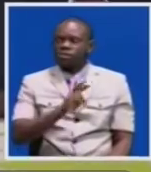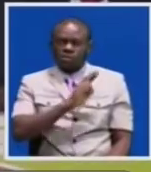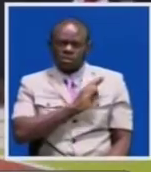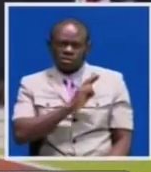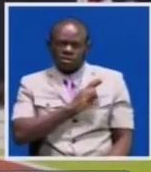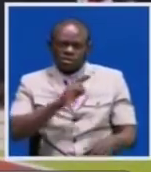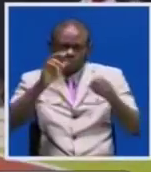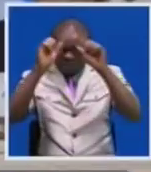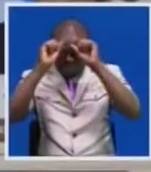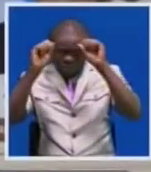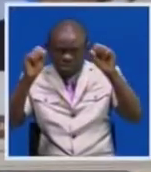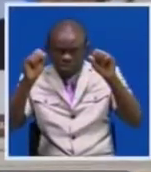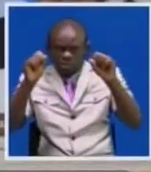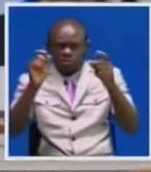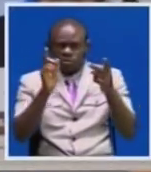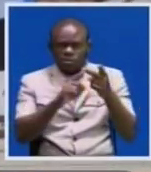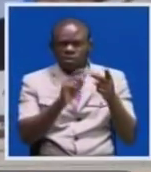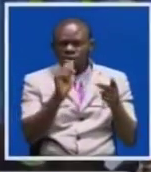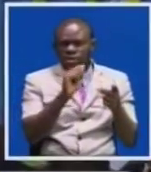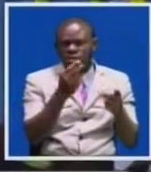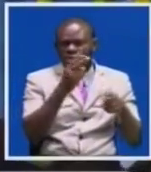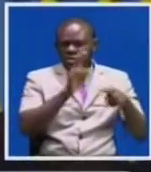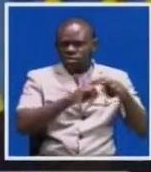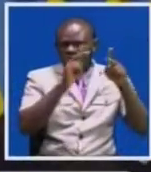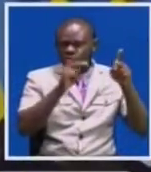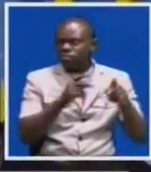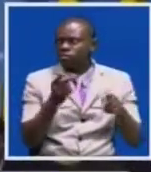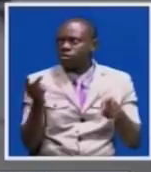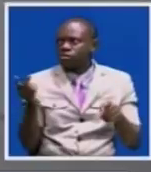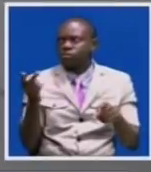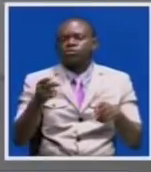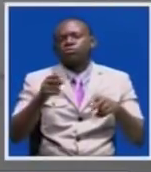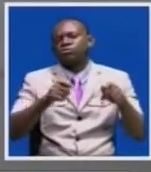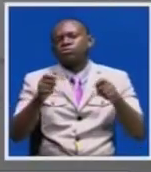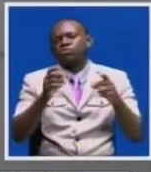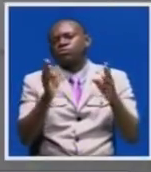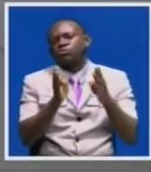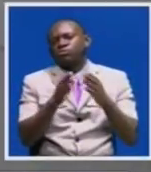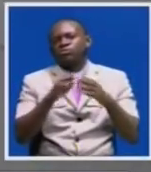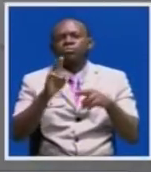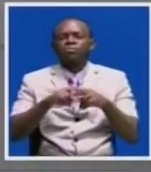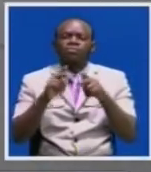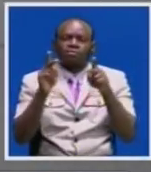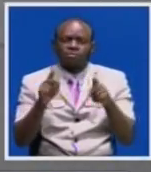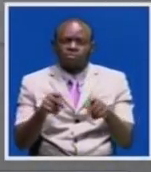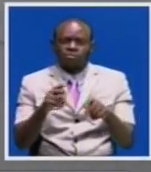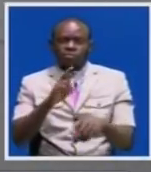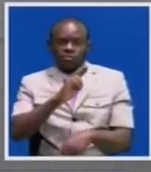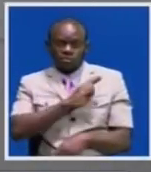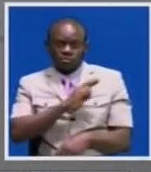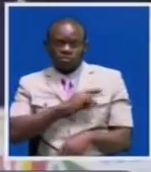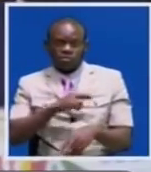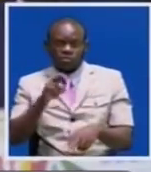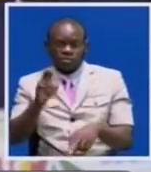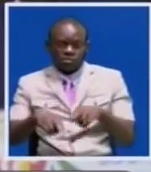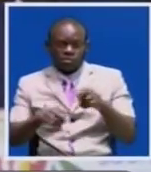Vladimir Putin and AU chairperson Alpha Fatah Sisi. Russia's relationship with Africa is not new, as